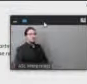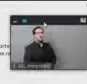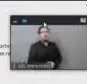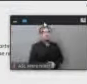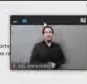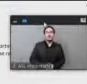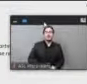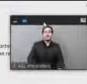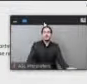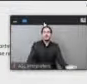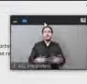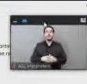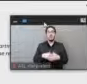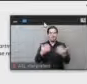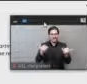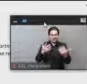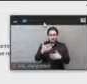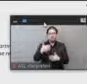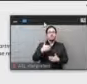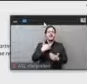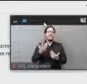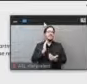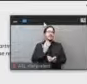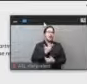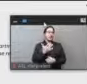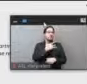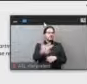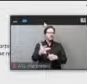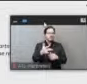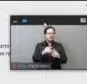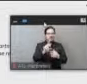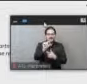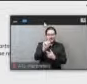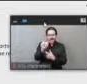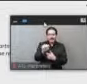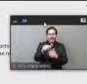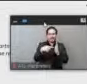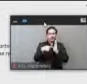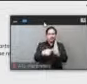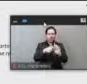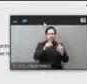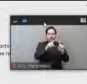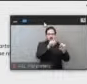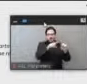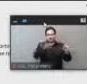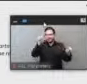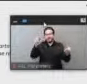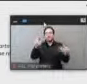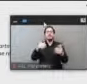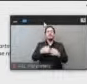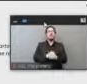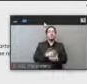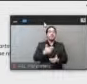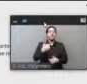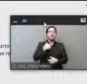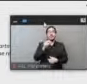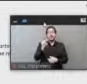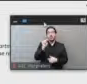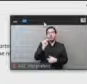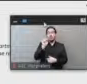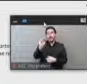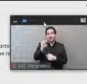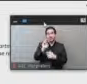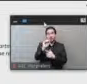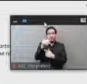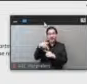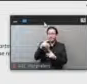usual epidemiology data. Here we've got the New Mexico map, dotted line on top, sorry, not